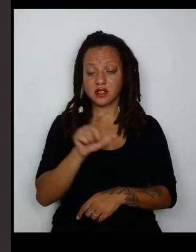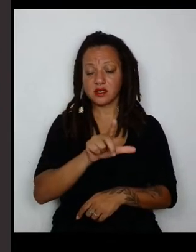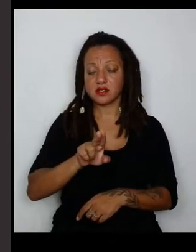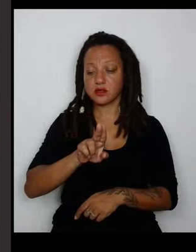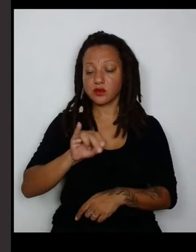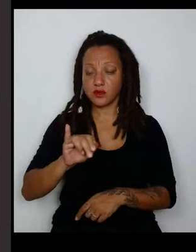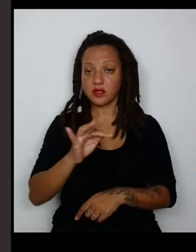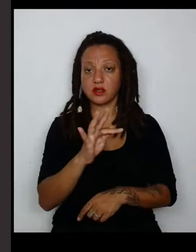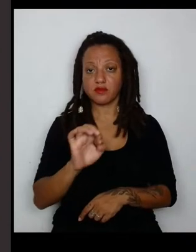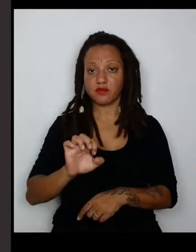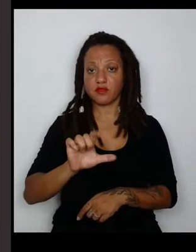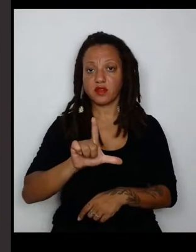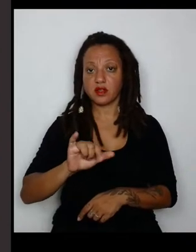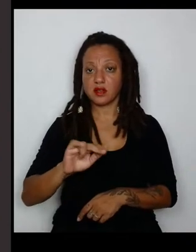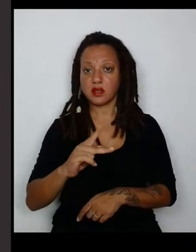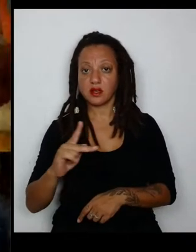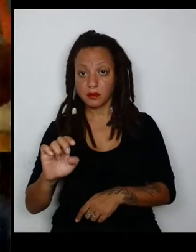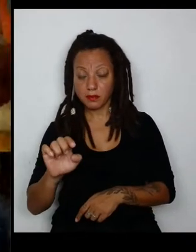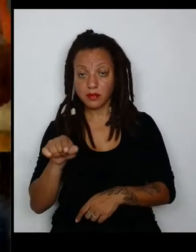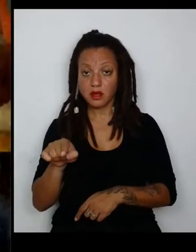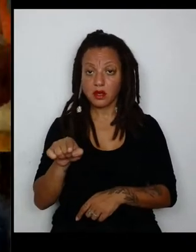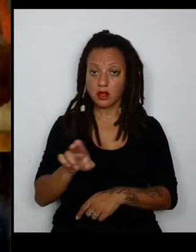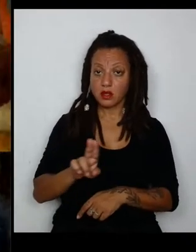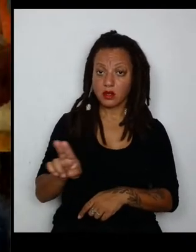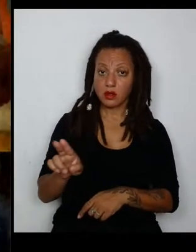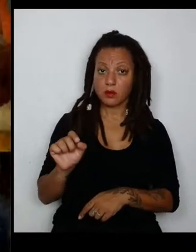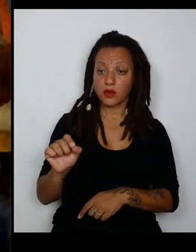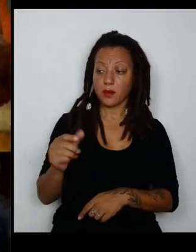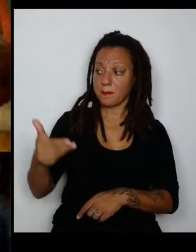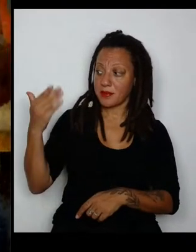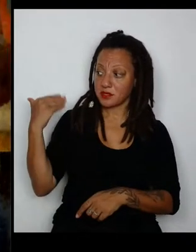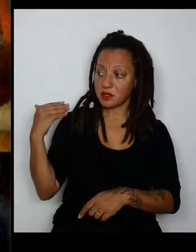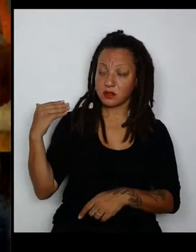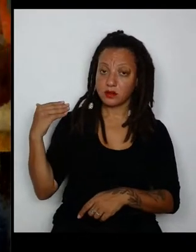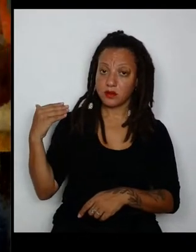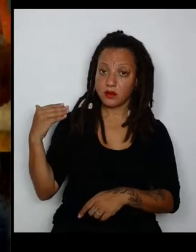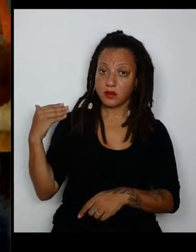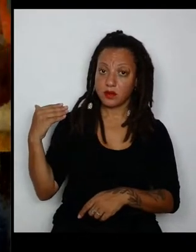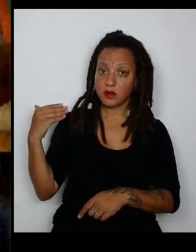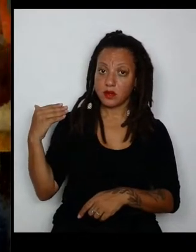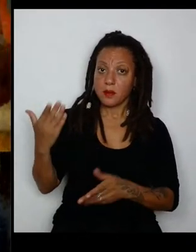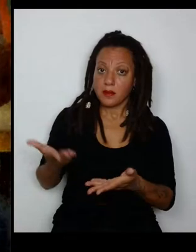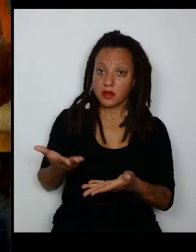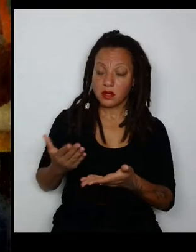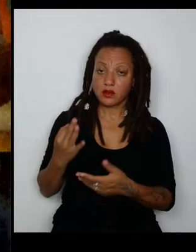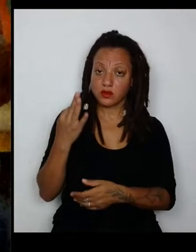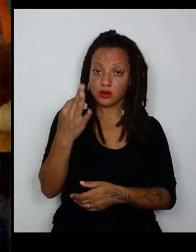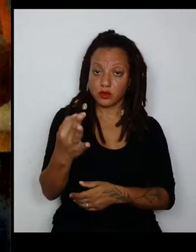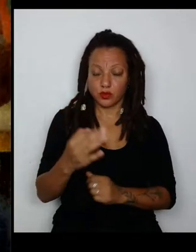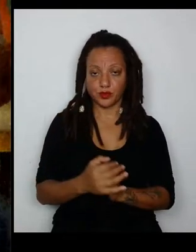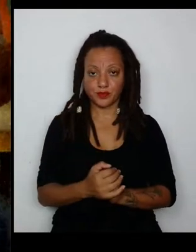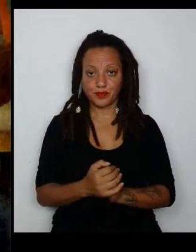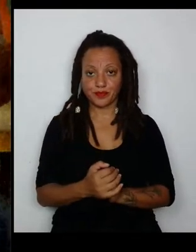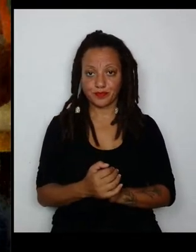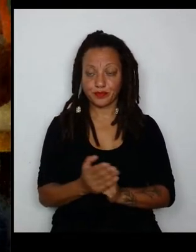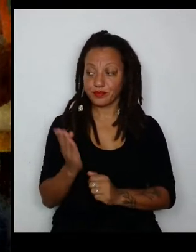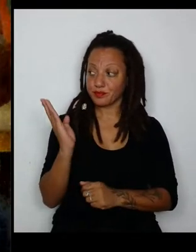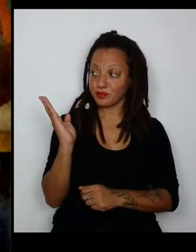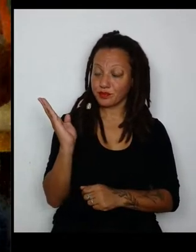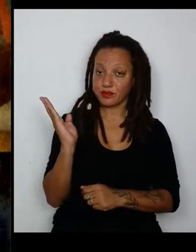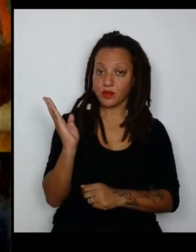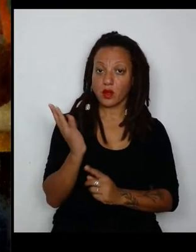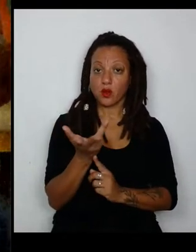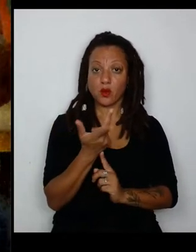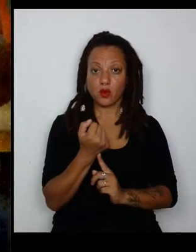future next slide in gorgan's picture the mature artist is in the middle surrounded by the younger divine figure the